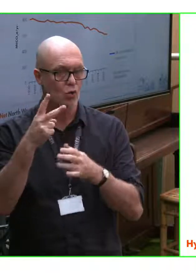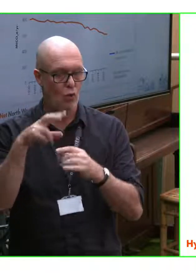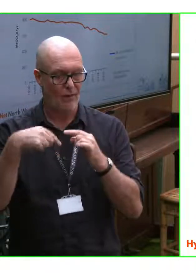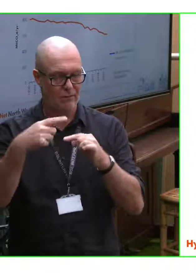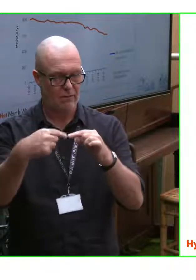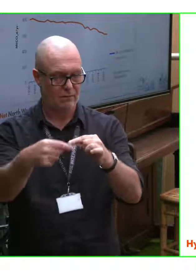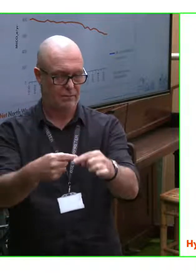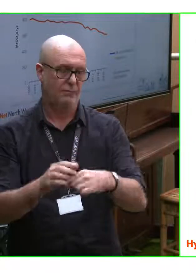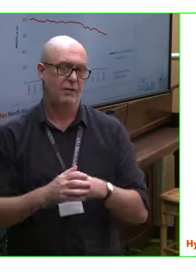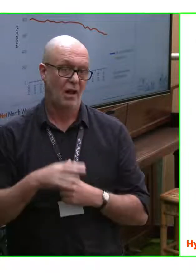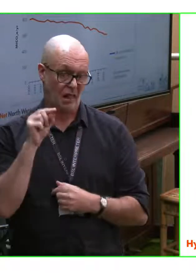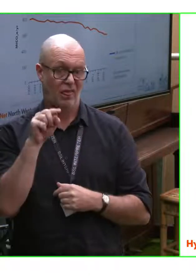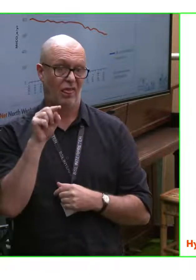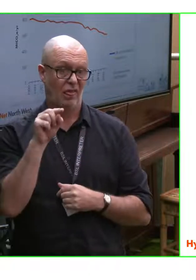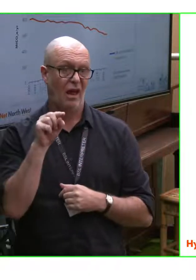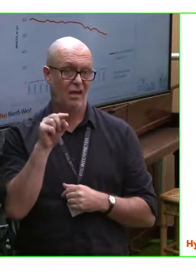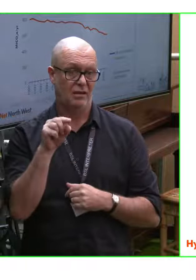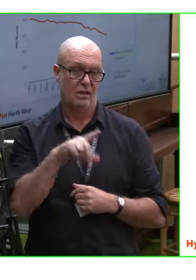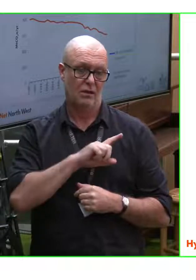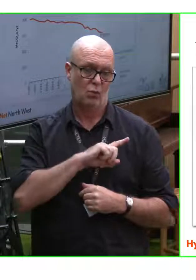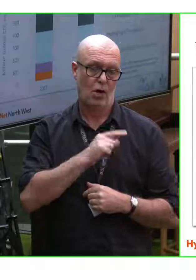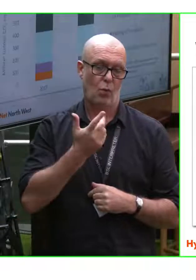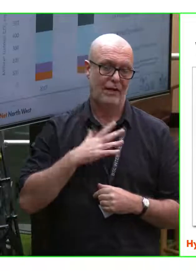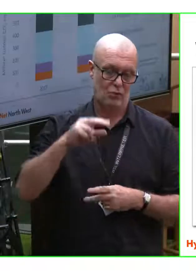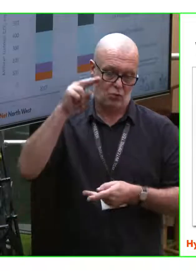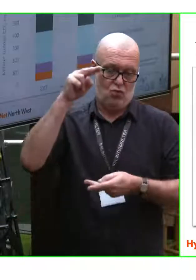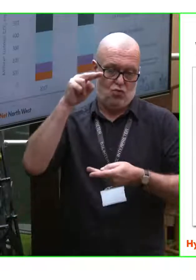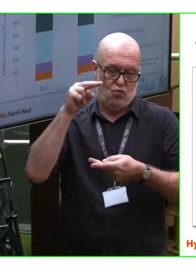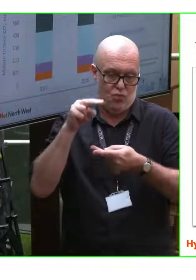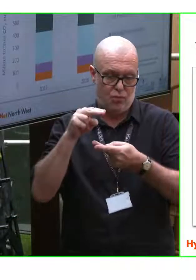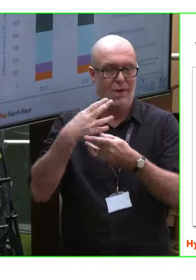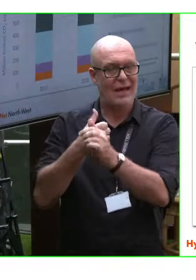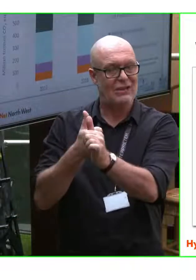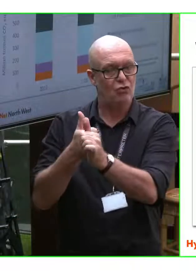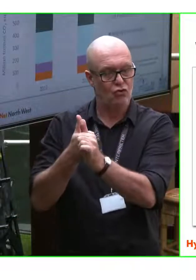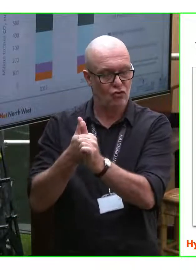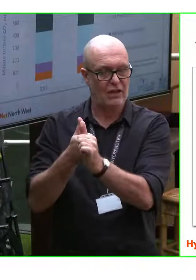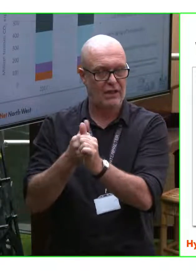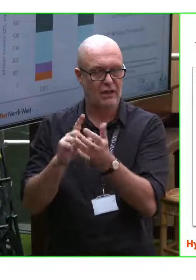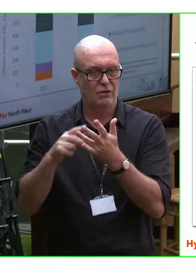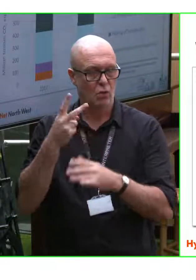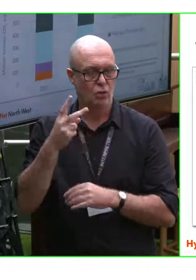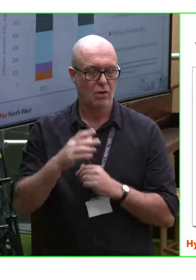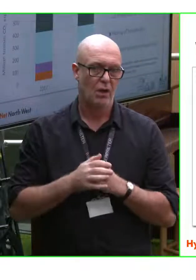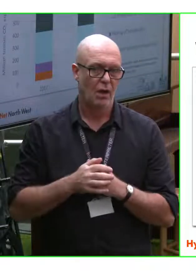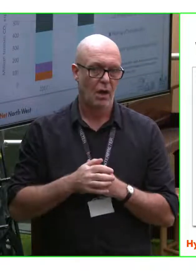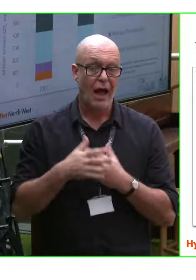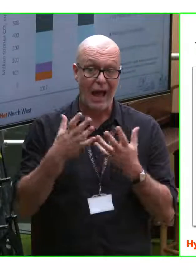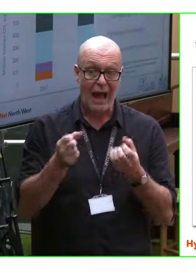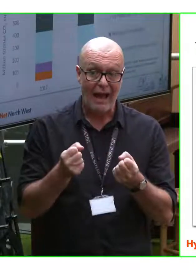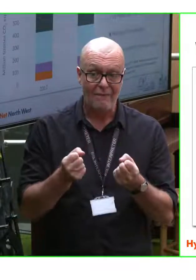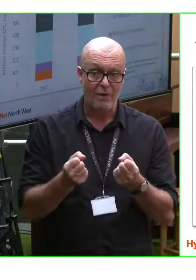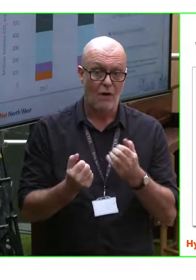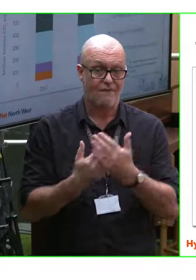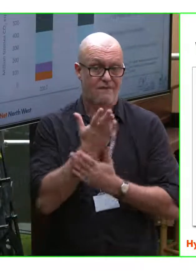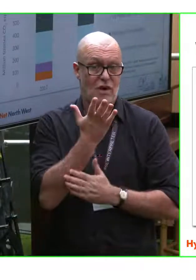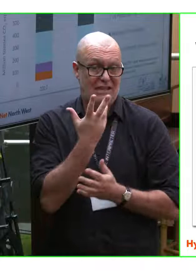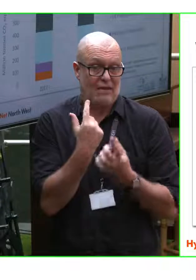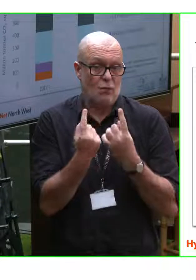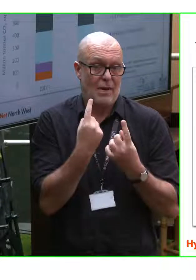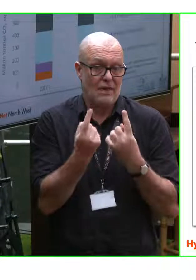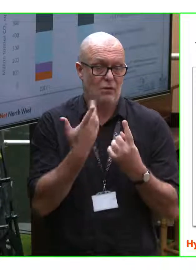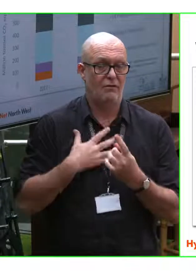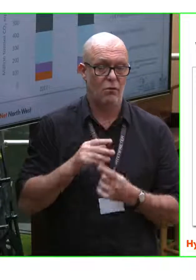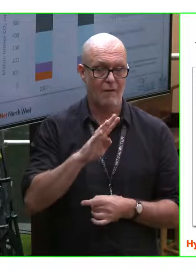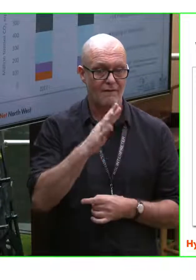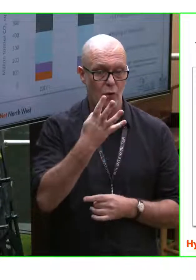annum. That is why we need to decarbonise our industry. I've actually got some really up-to-date data, came out on the 4th